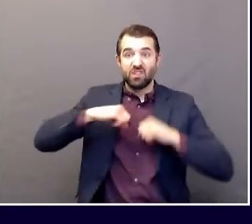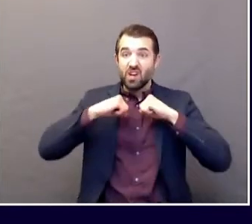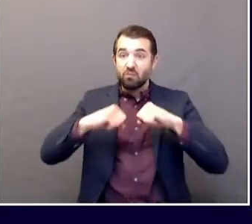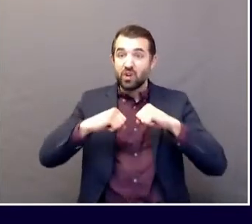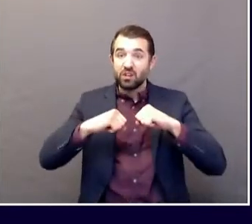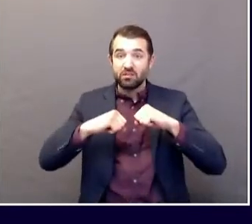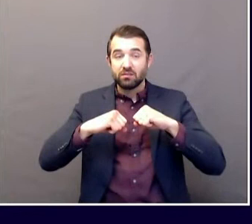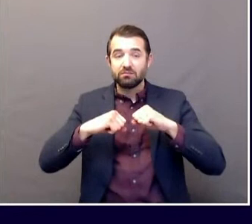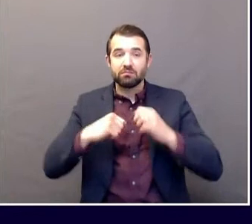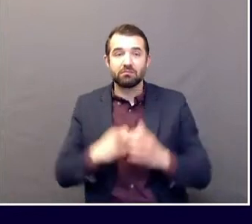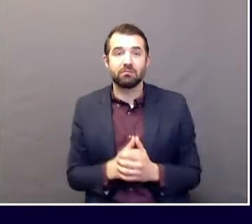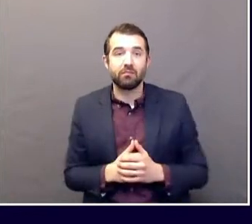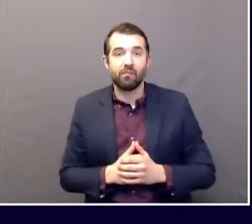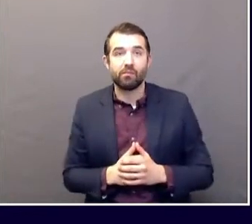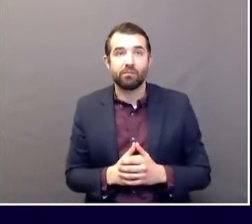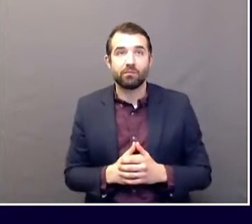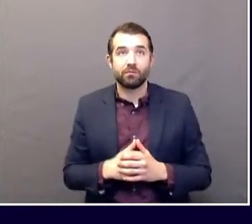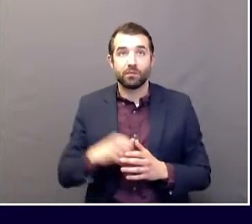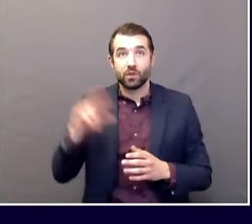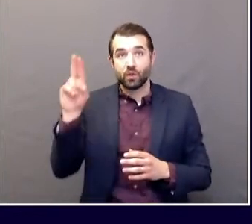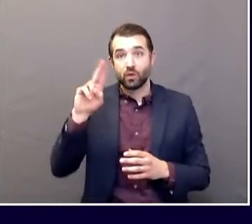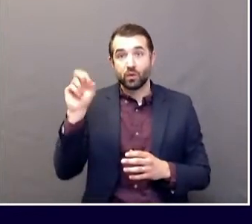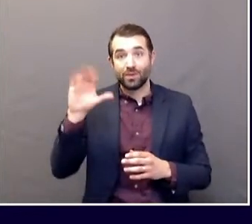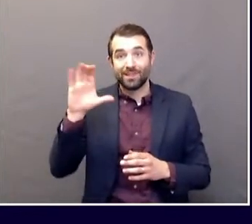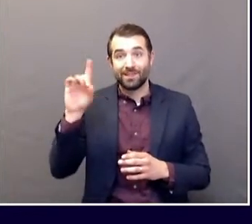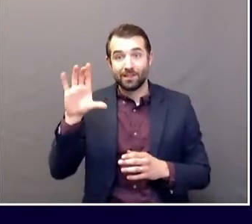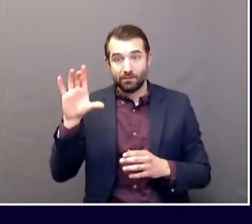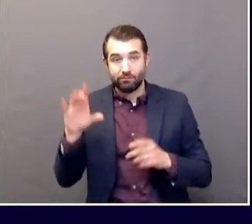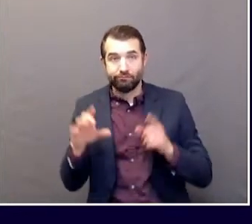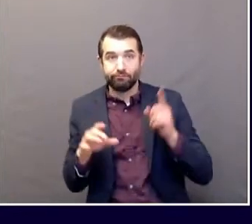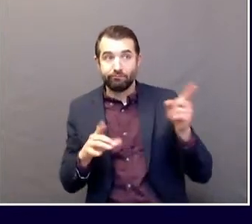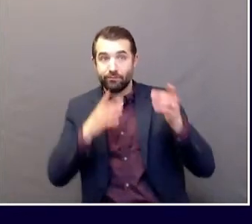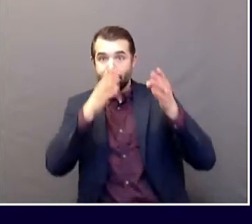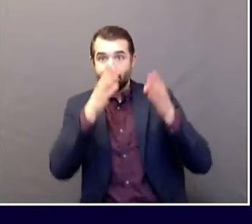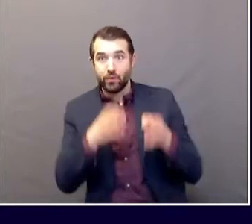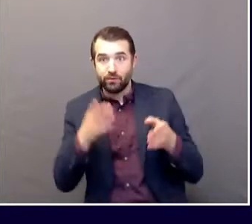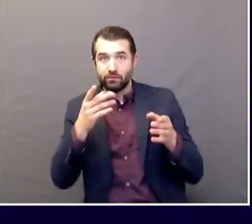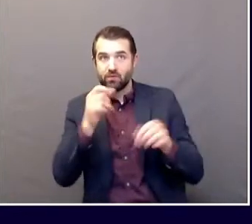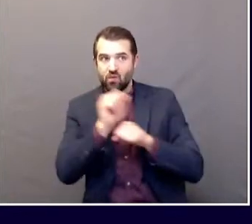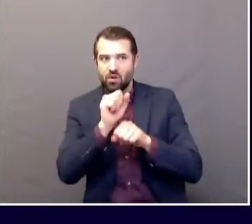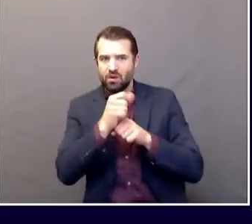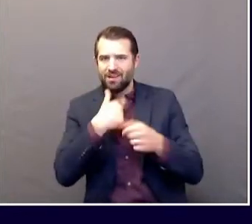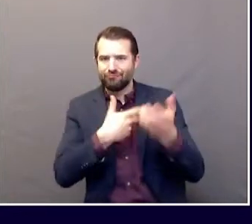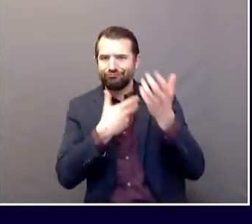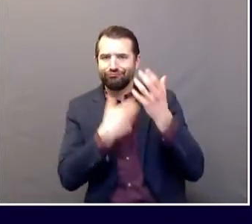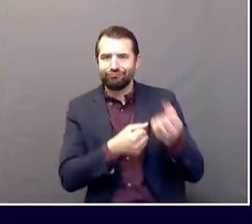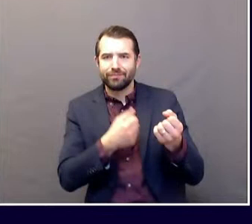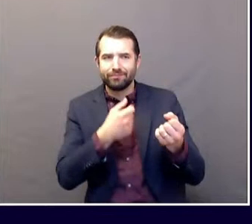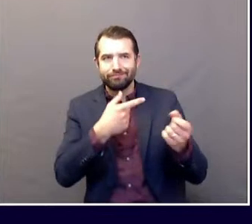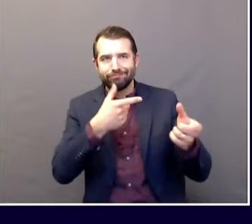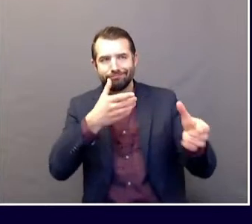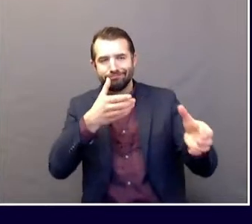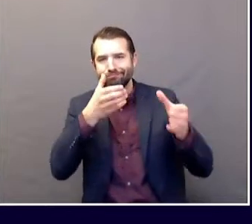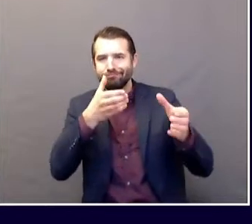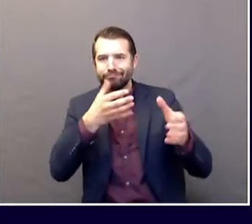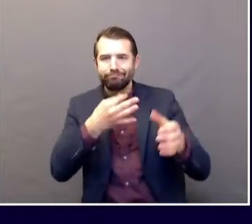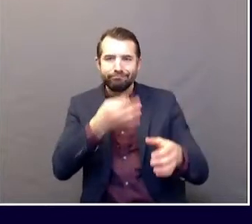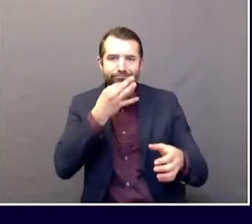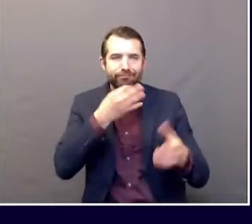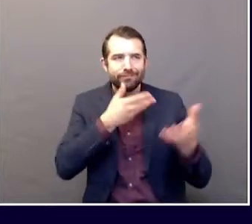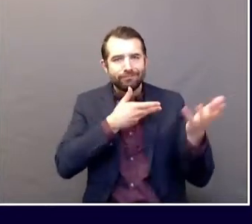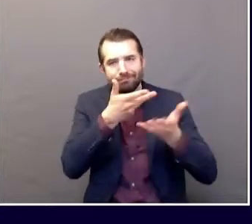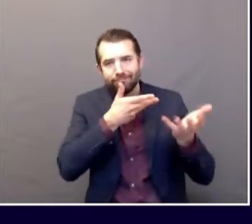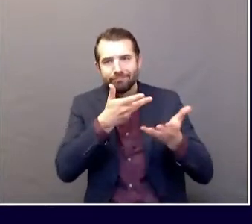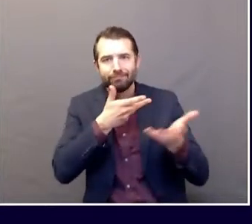I trust and know to be extremely knowledgeable about these matters, the question that I've put to that person is, could the